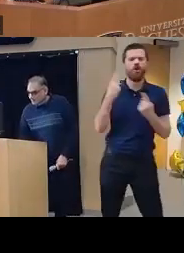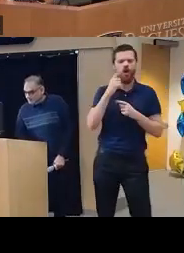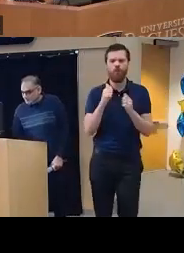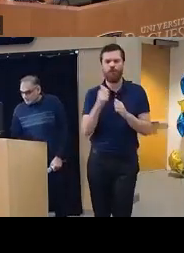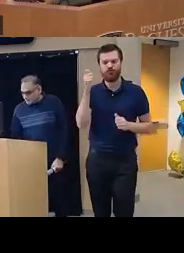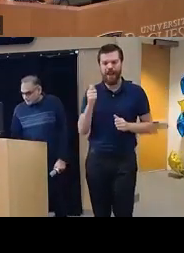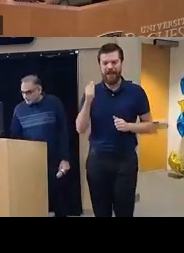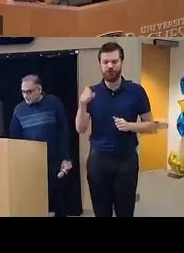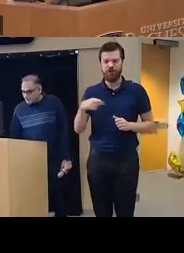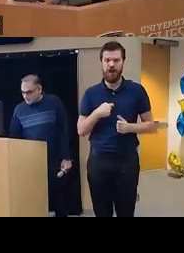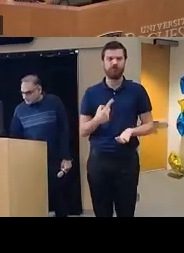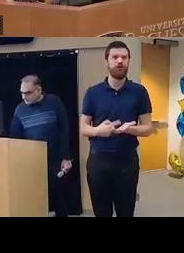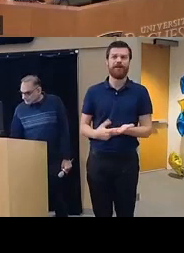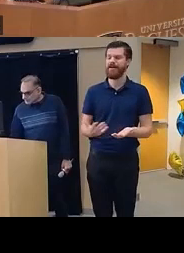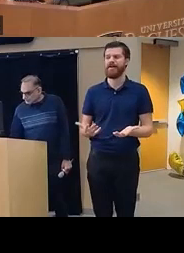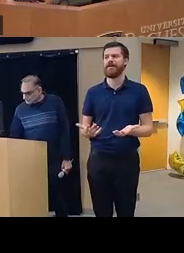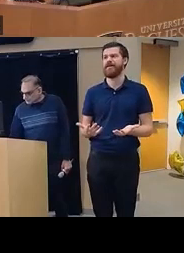talk about kind of,